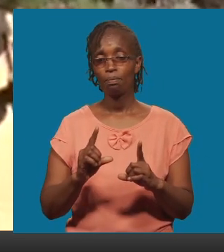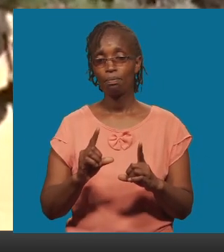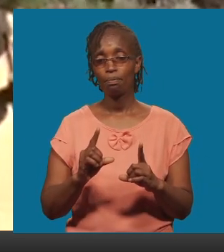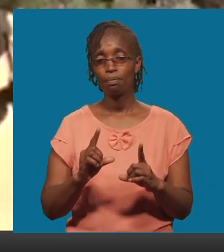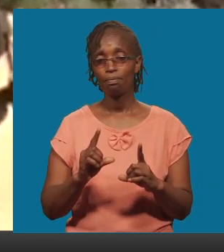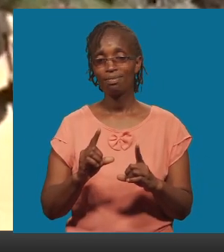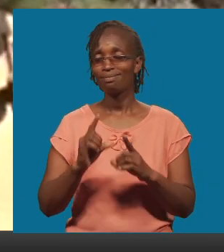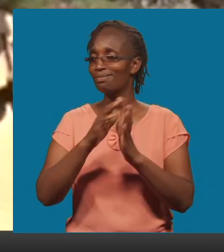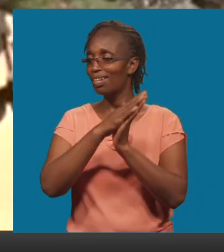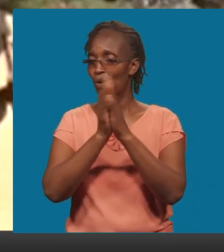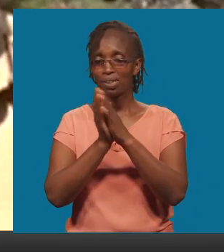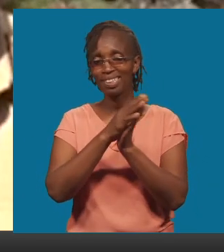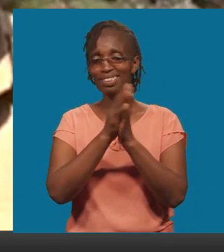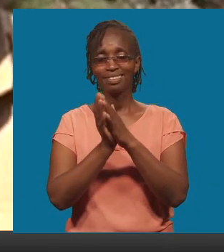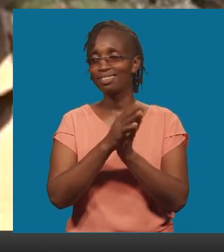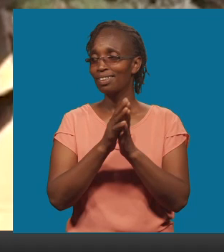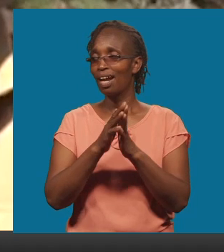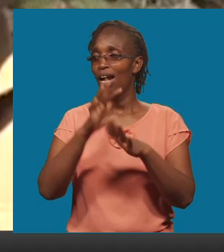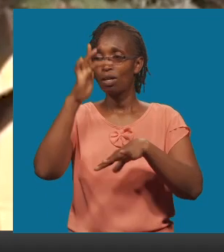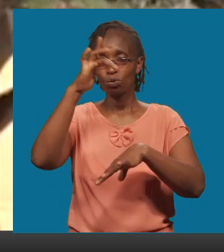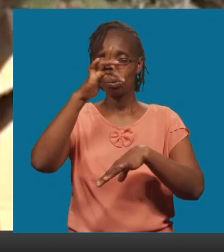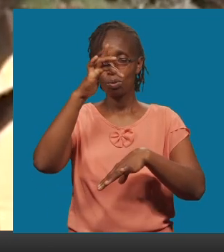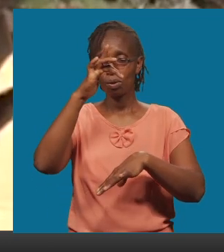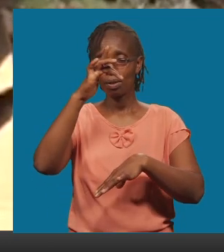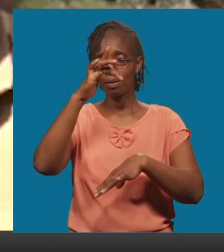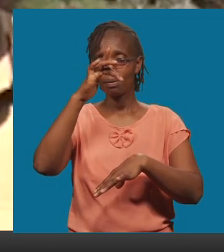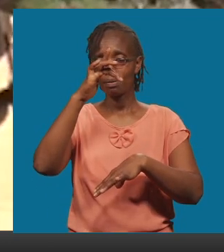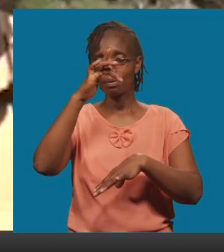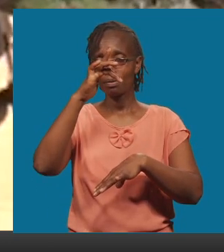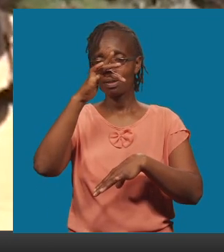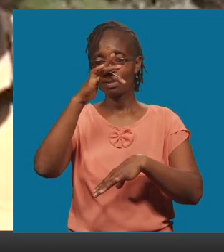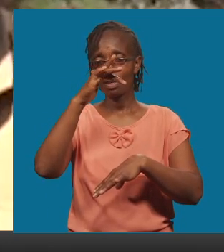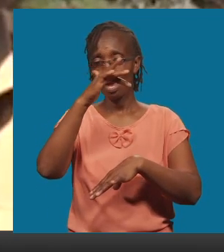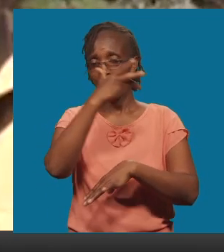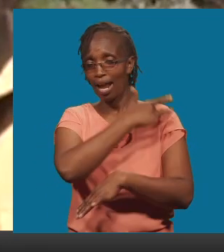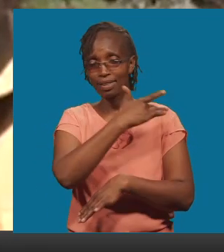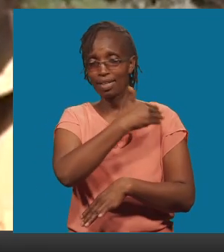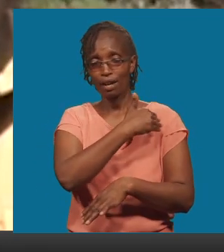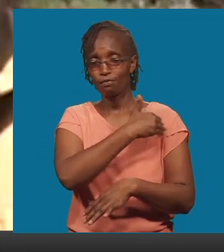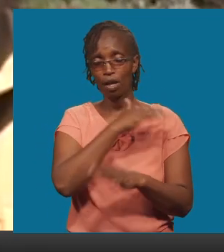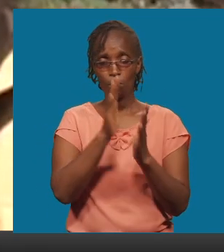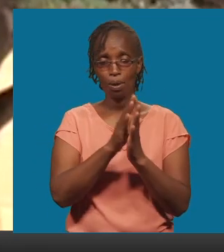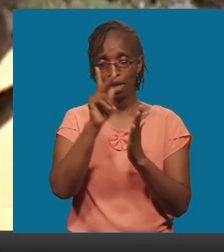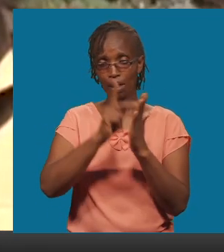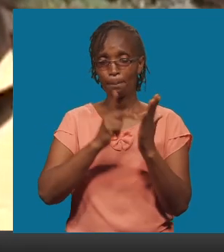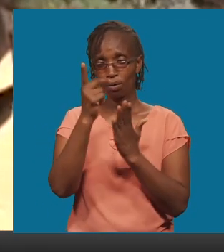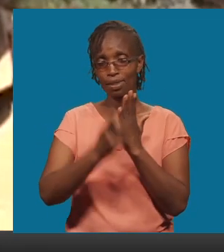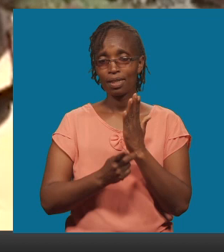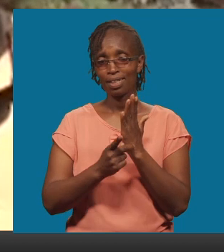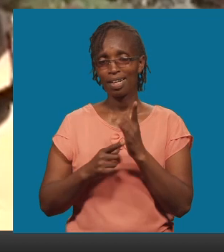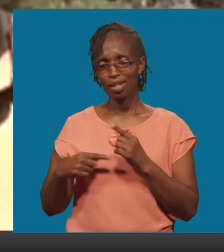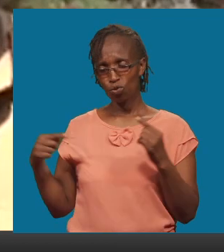the militias to interfere with the progress of this project. To that